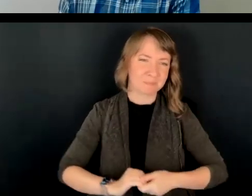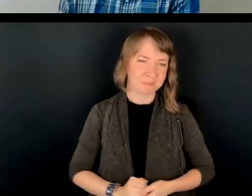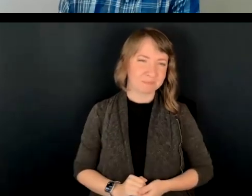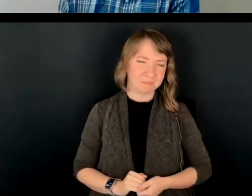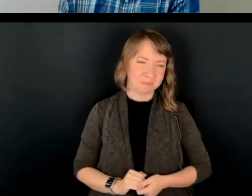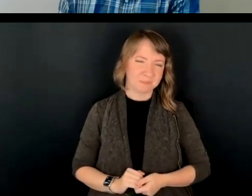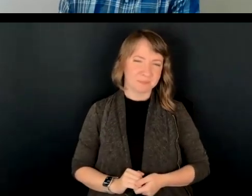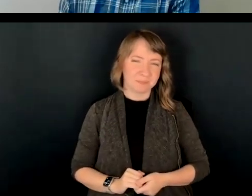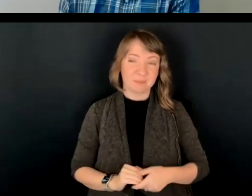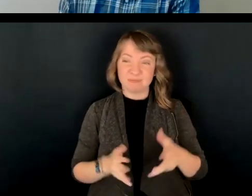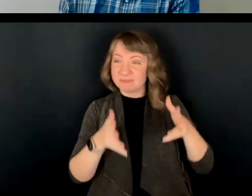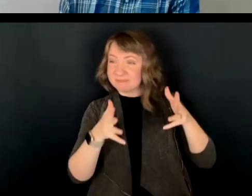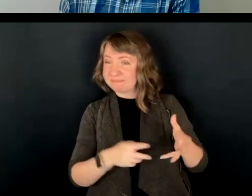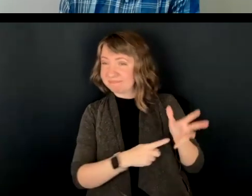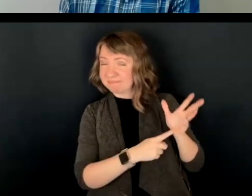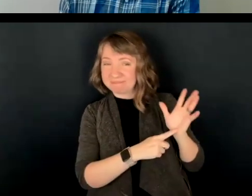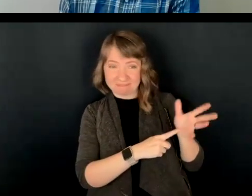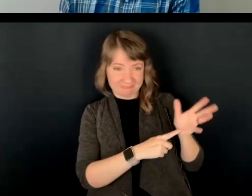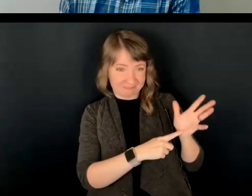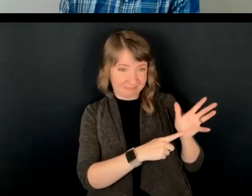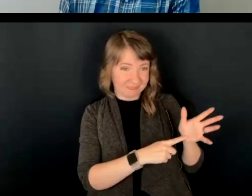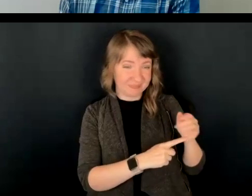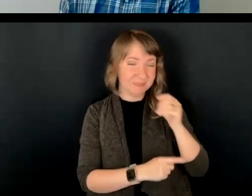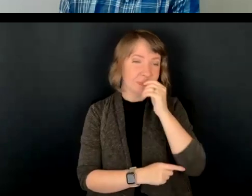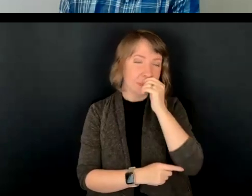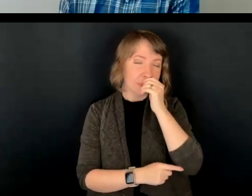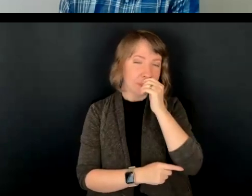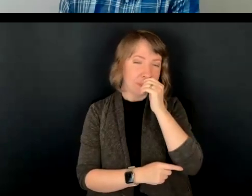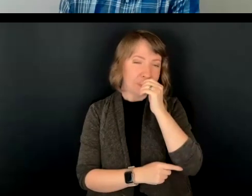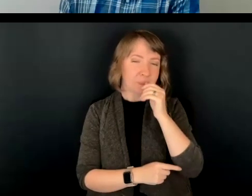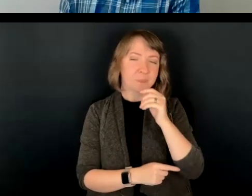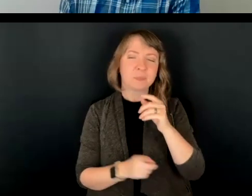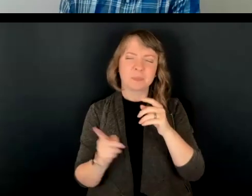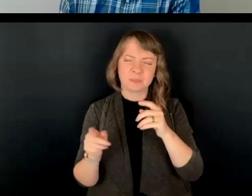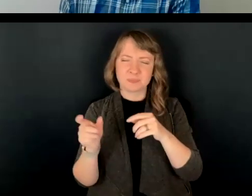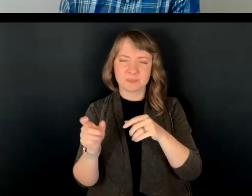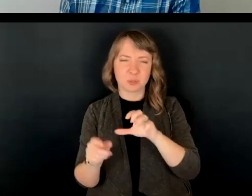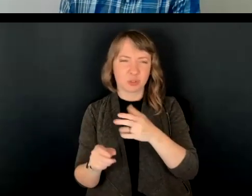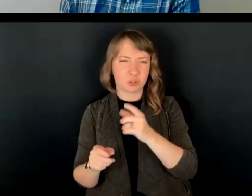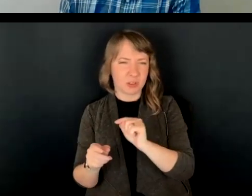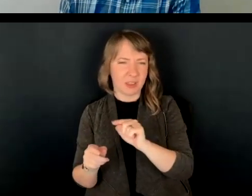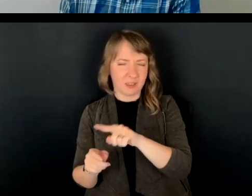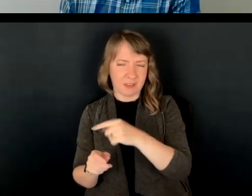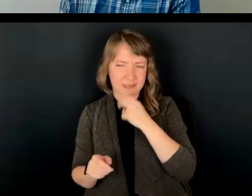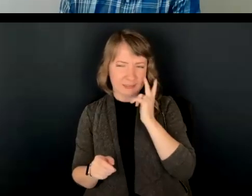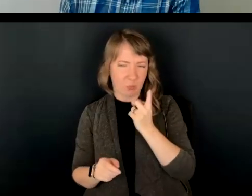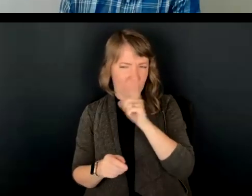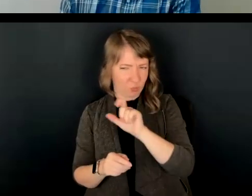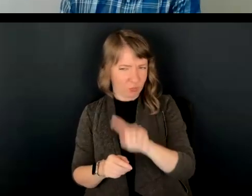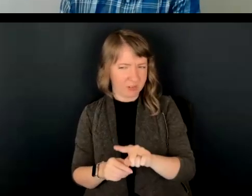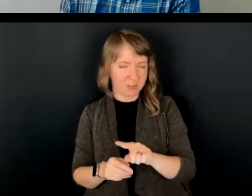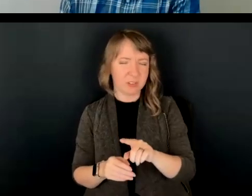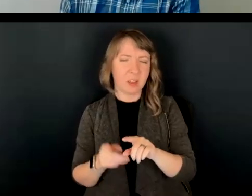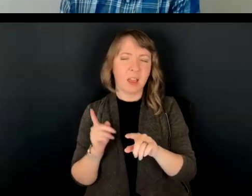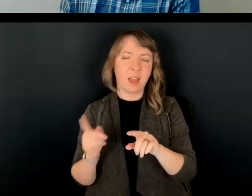So we have about 5 minutes. One question that we got was asking about management of volunteers